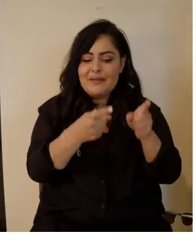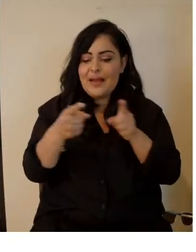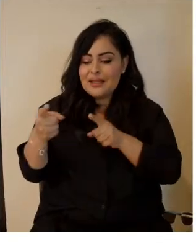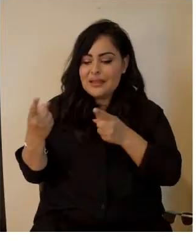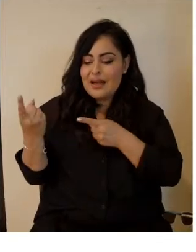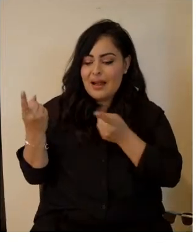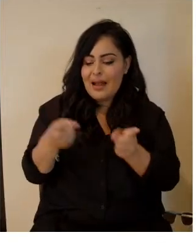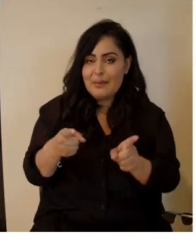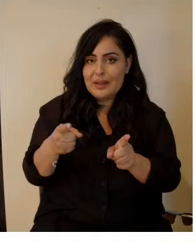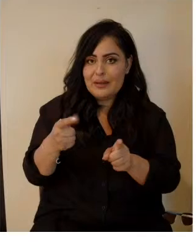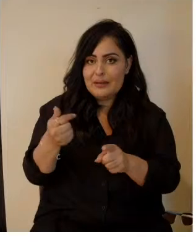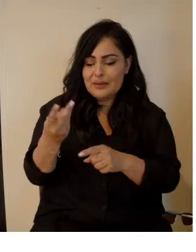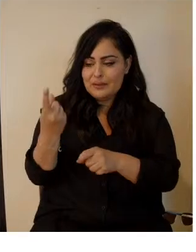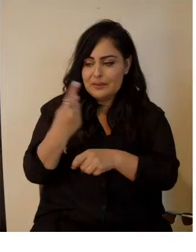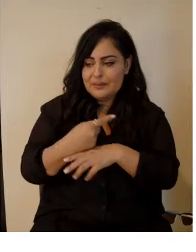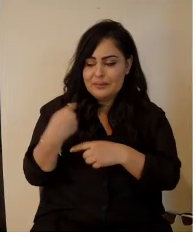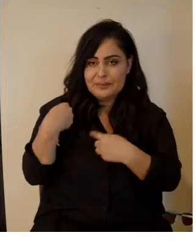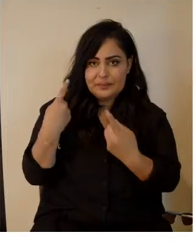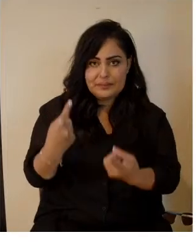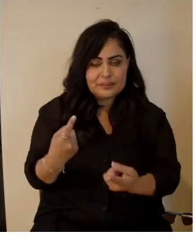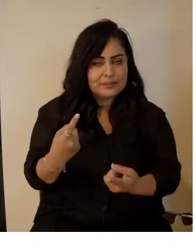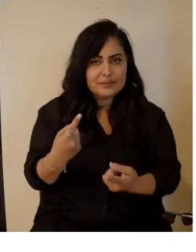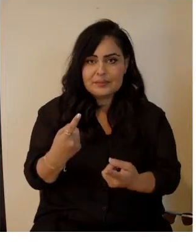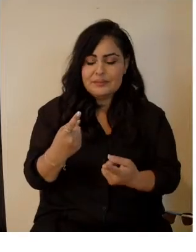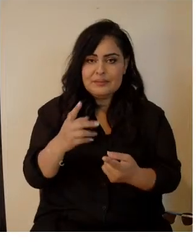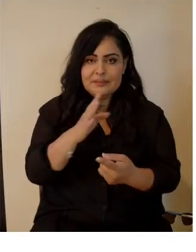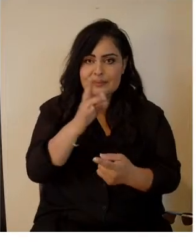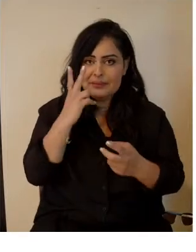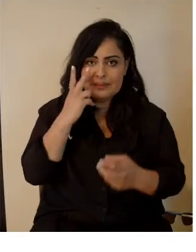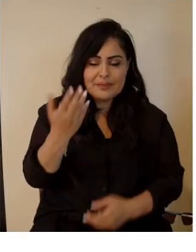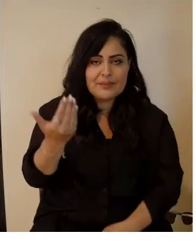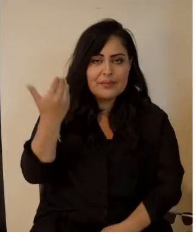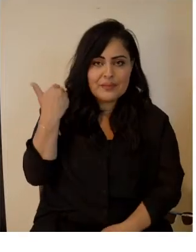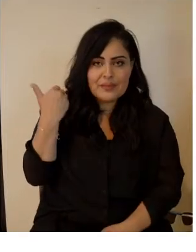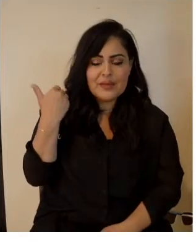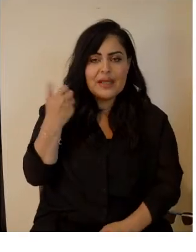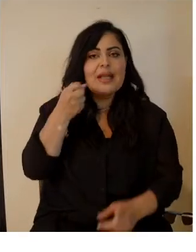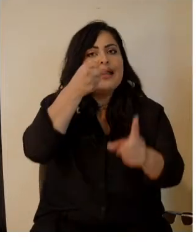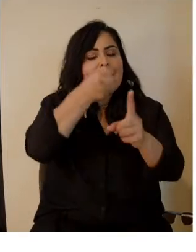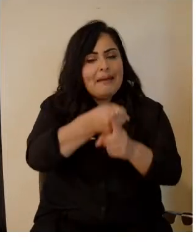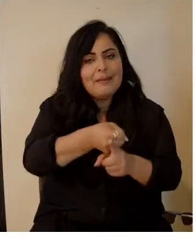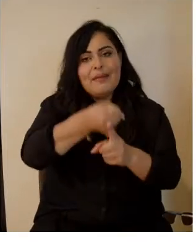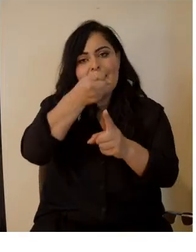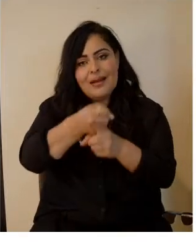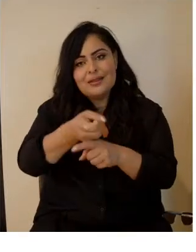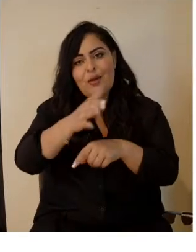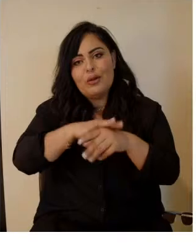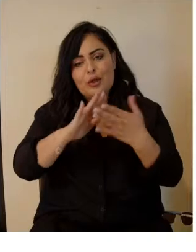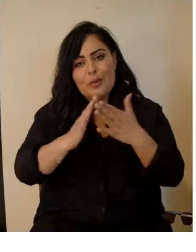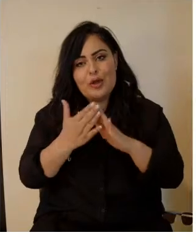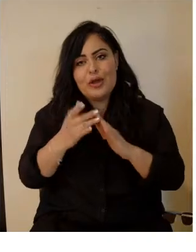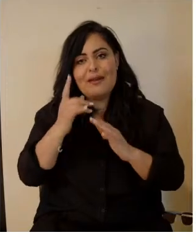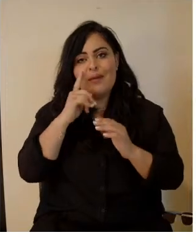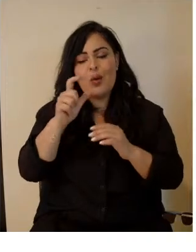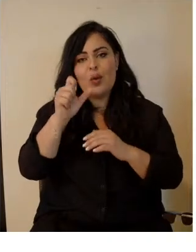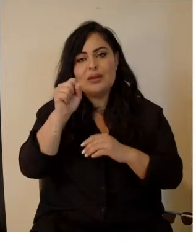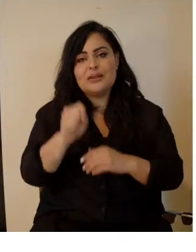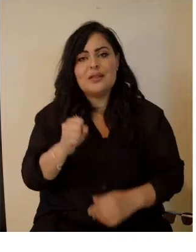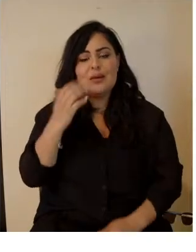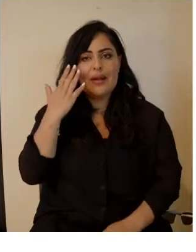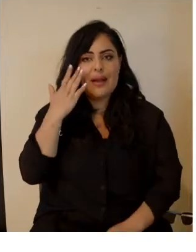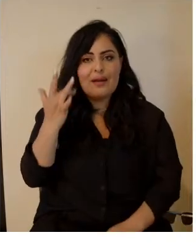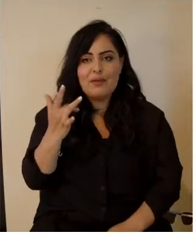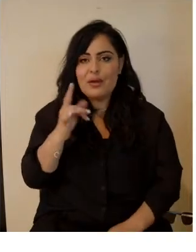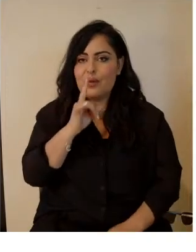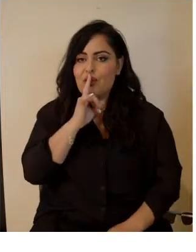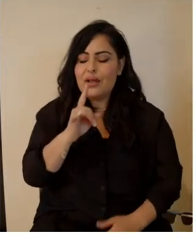the last couple of days obviously are unprecedented, and the impact it's had on the communities in Southern California